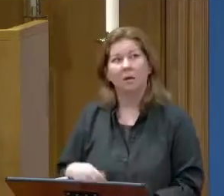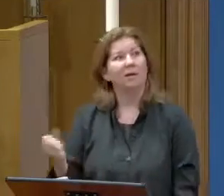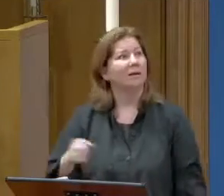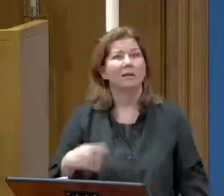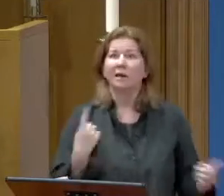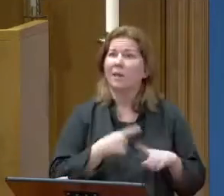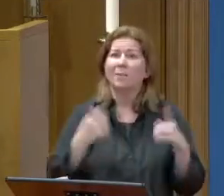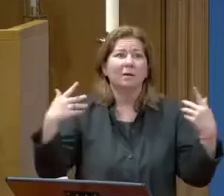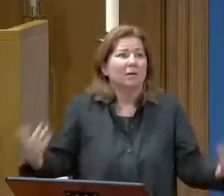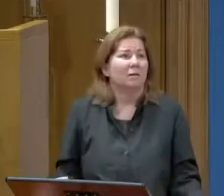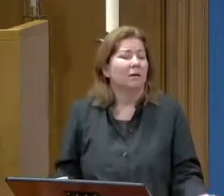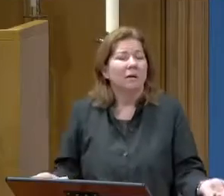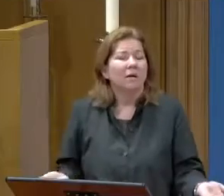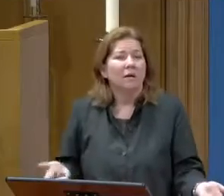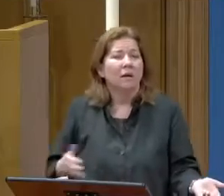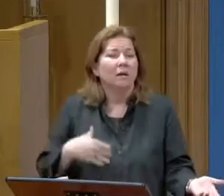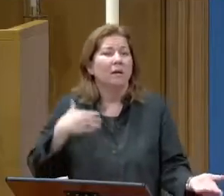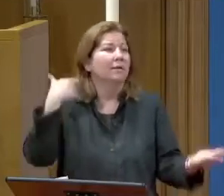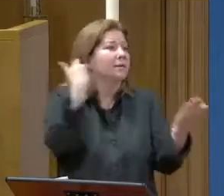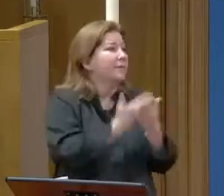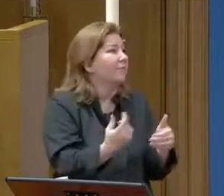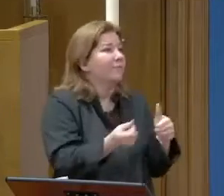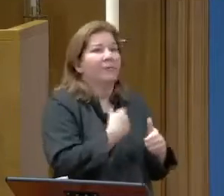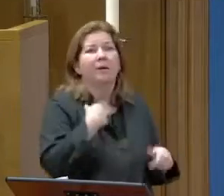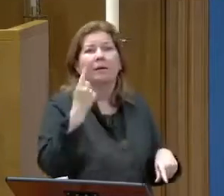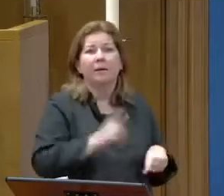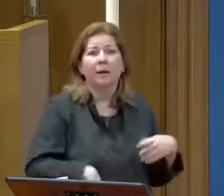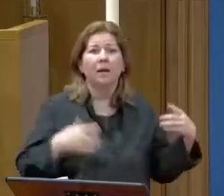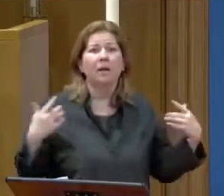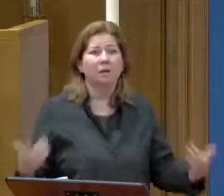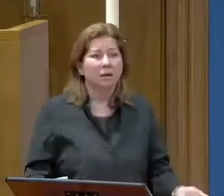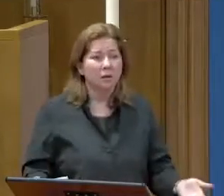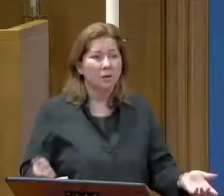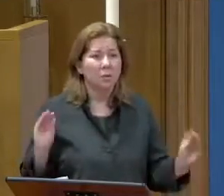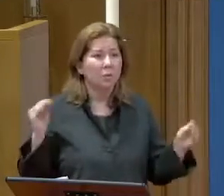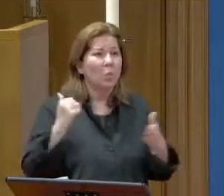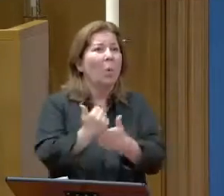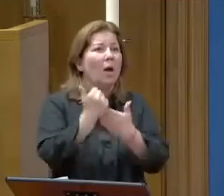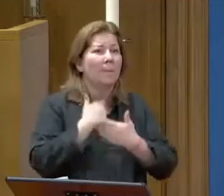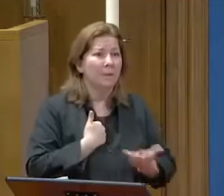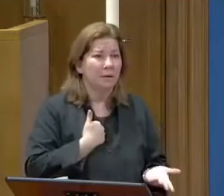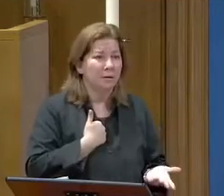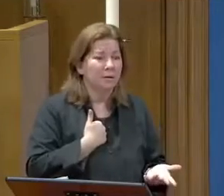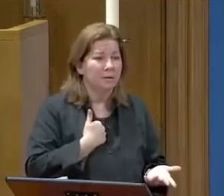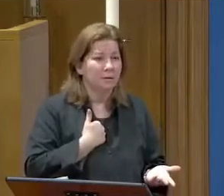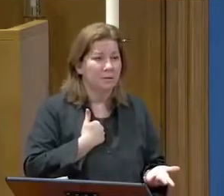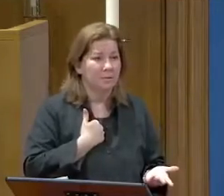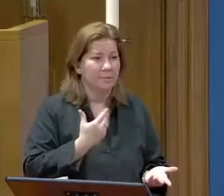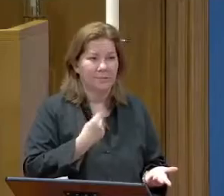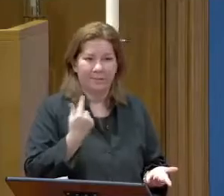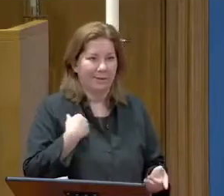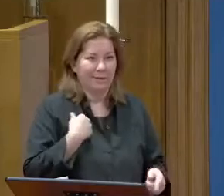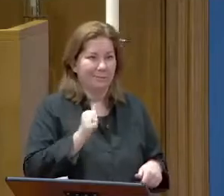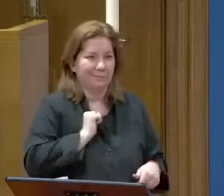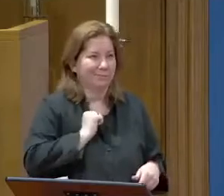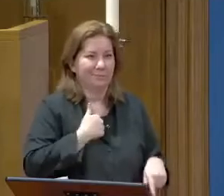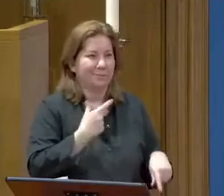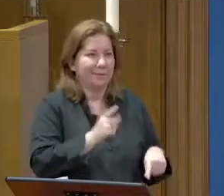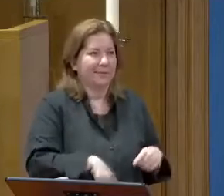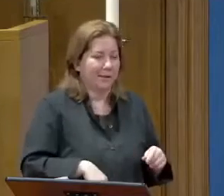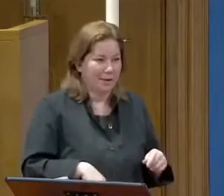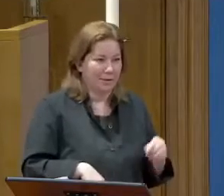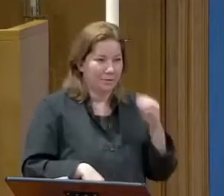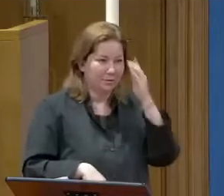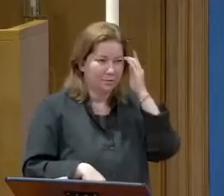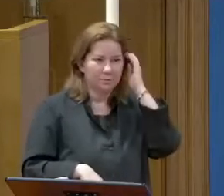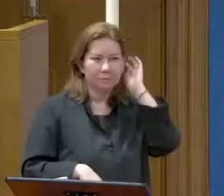but I can never get to the water first. I have nobody to help me, and I can't do it." So